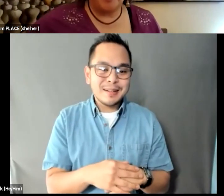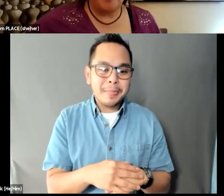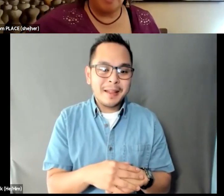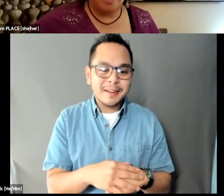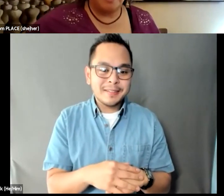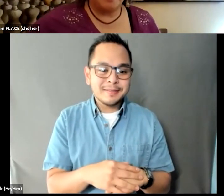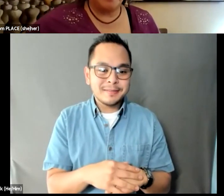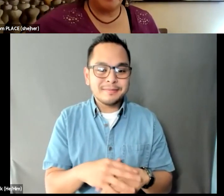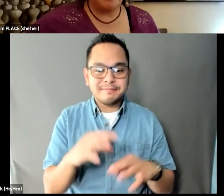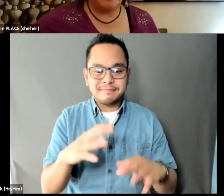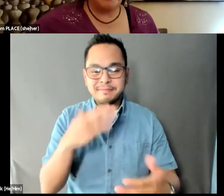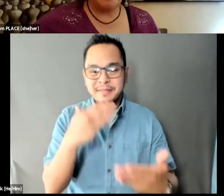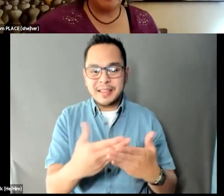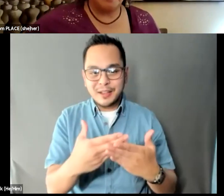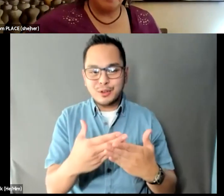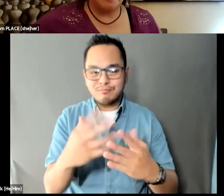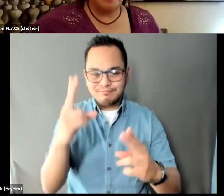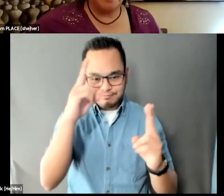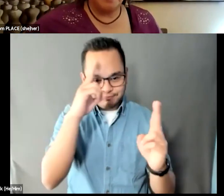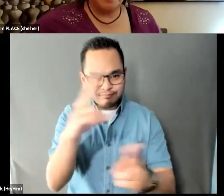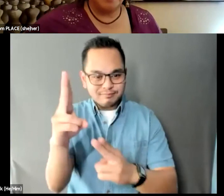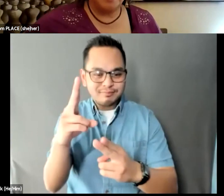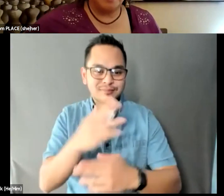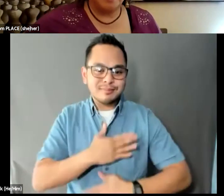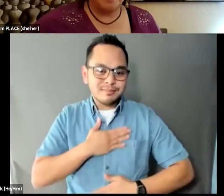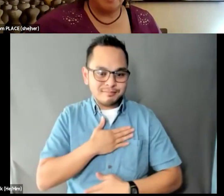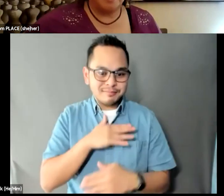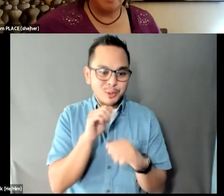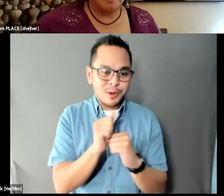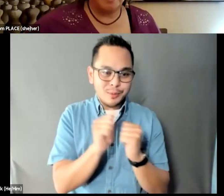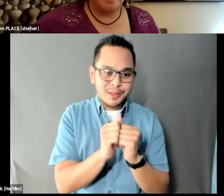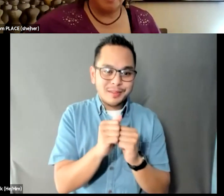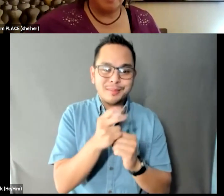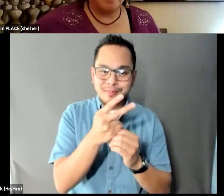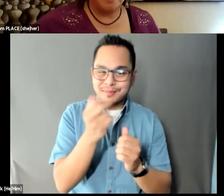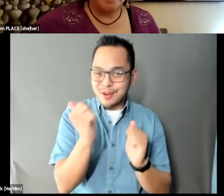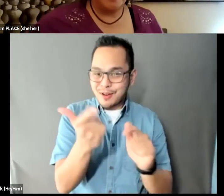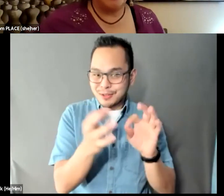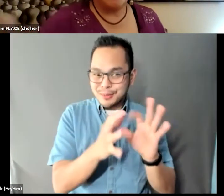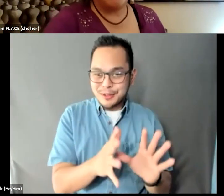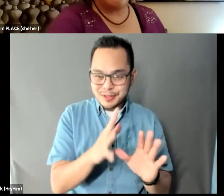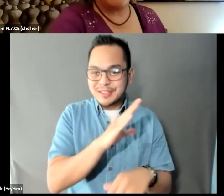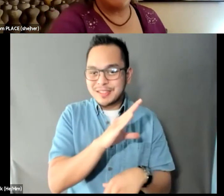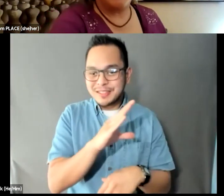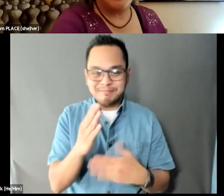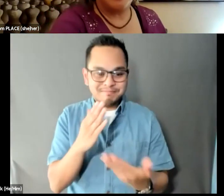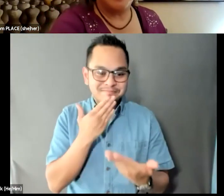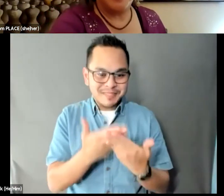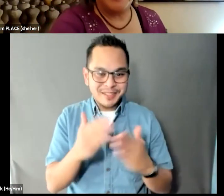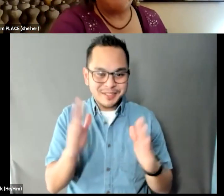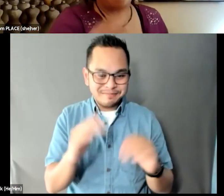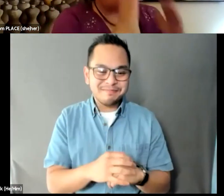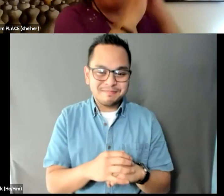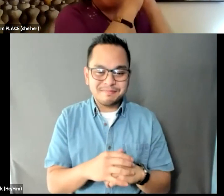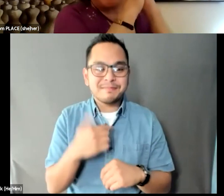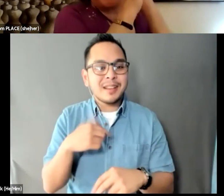So thank you. It's been such an honor and joy to work with both of you, Mark and Risa, and everyone at Pro Bono ASL. And I